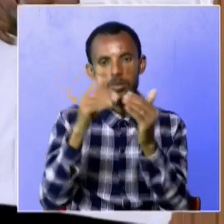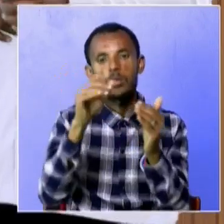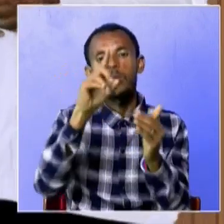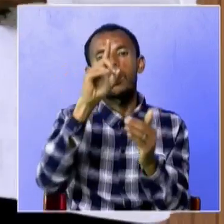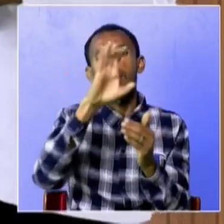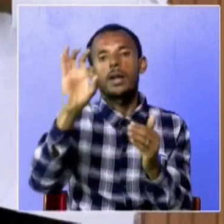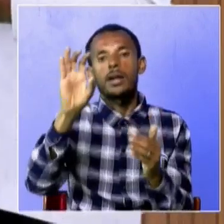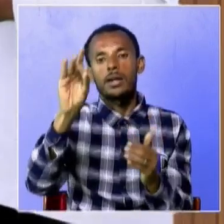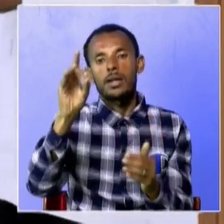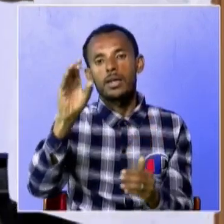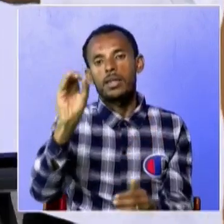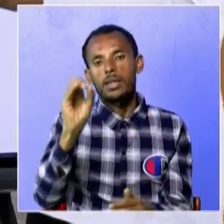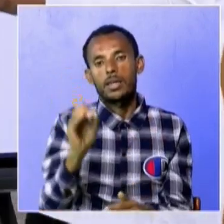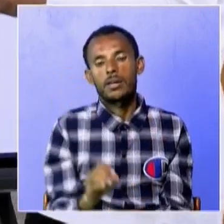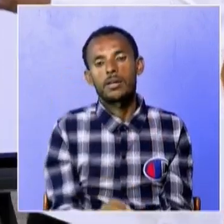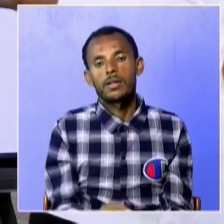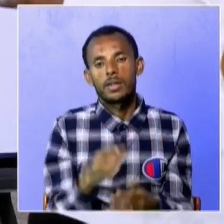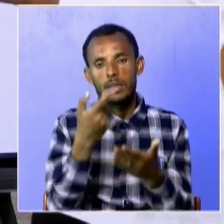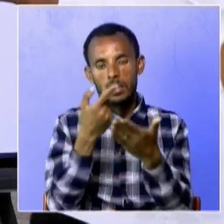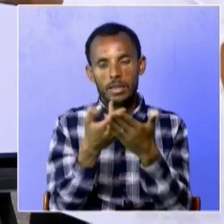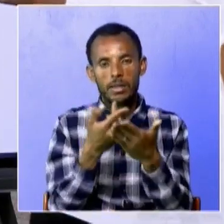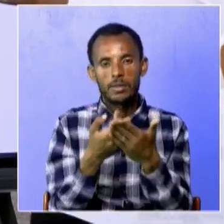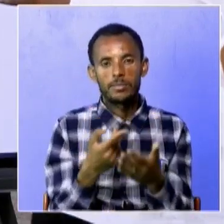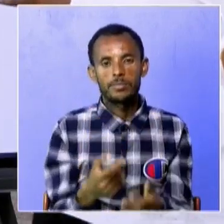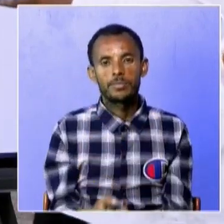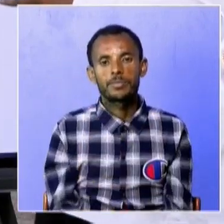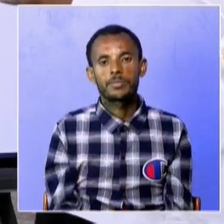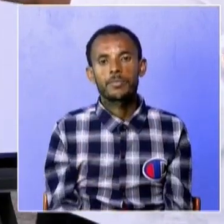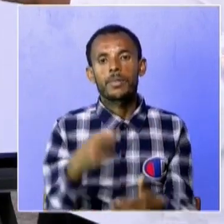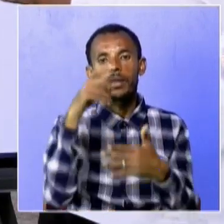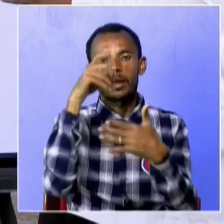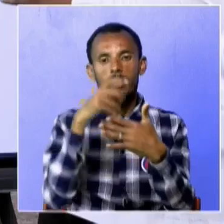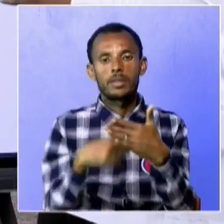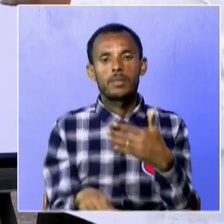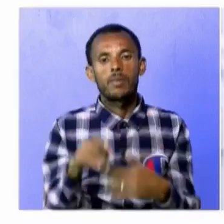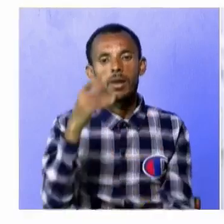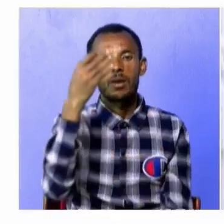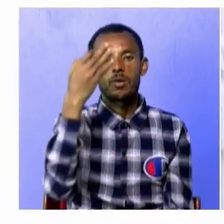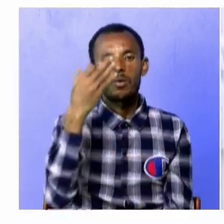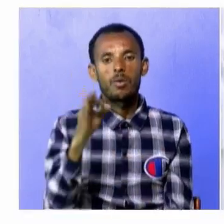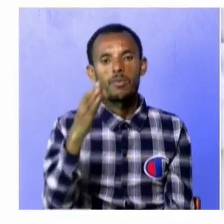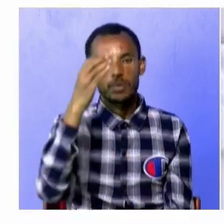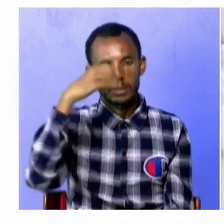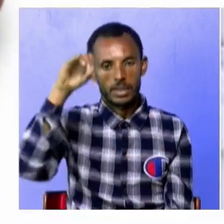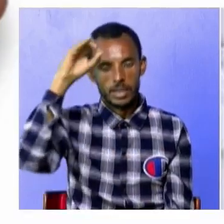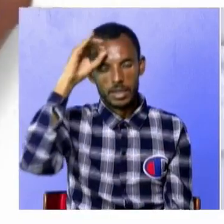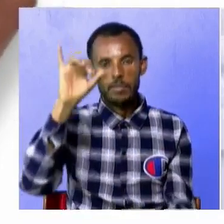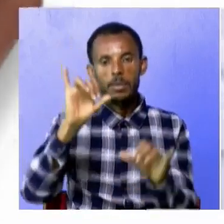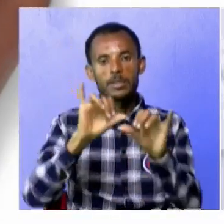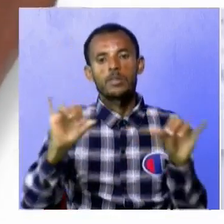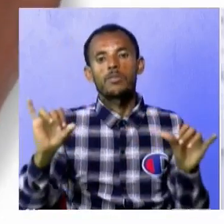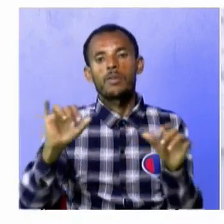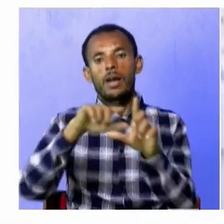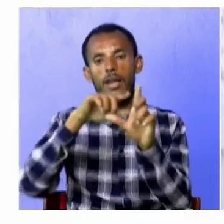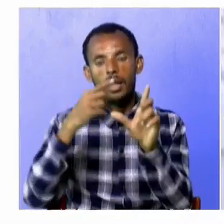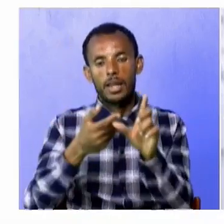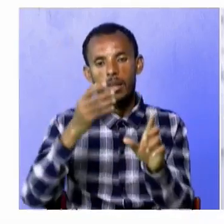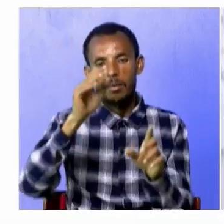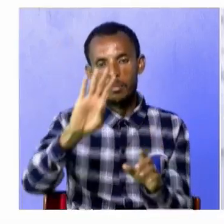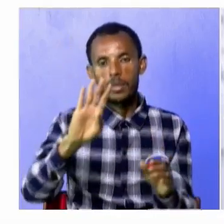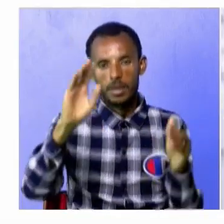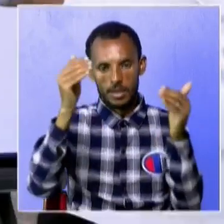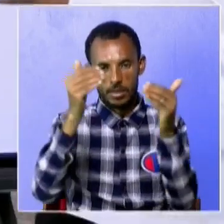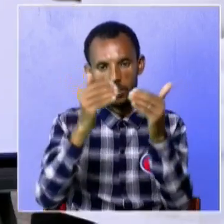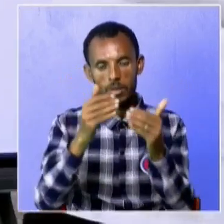degrees. So here, the value of the degree measure of angle B is 90